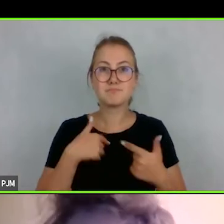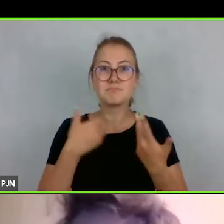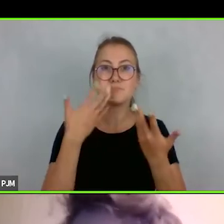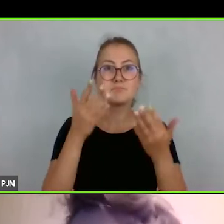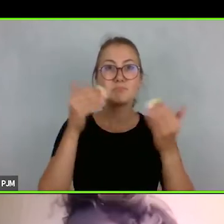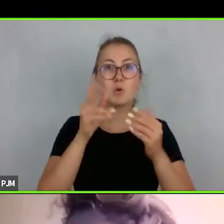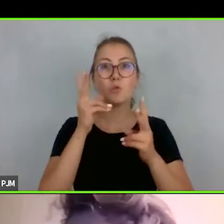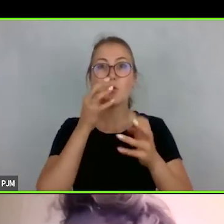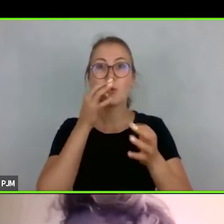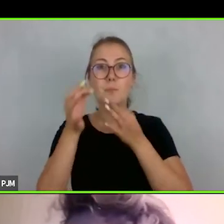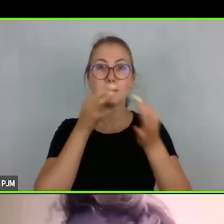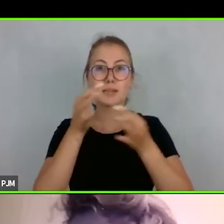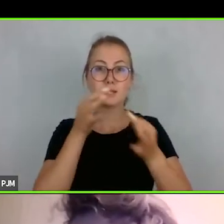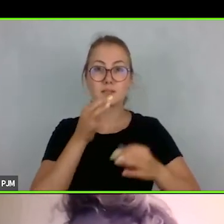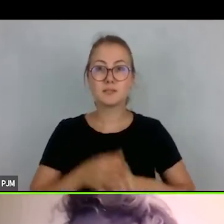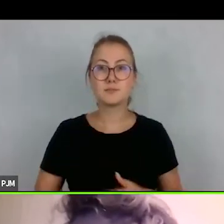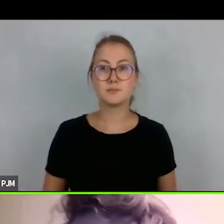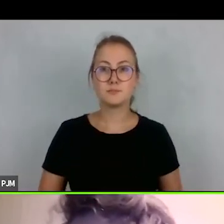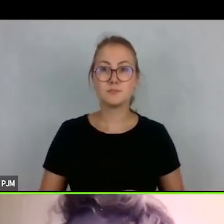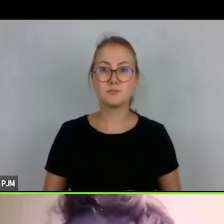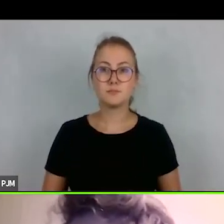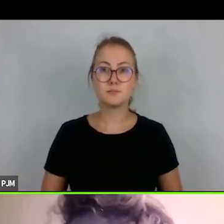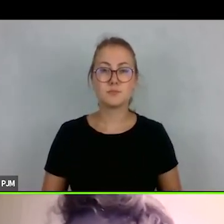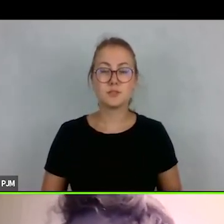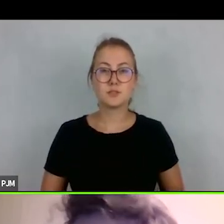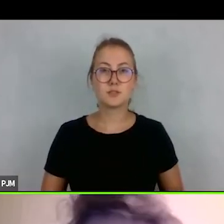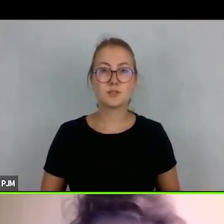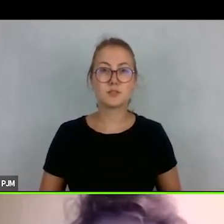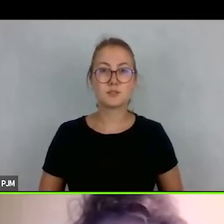very connected, because you mentioned those